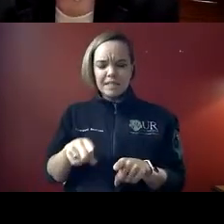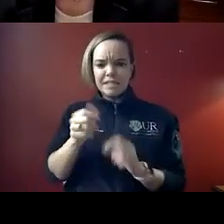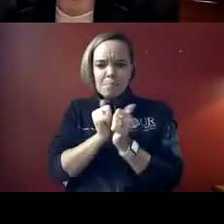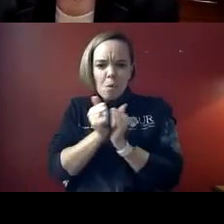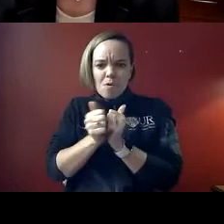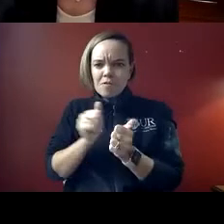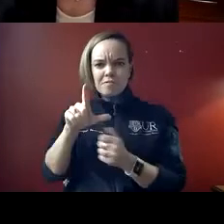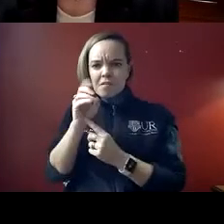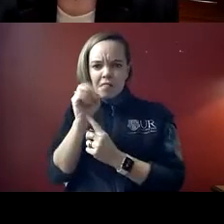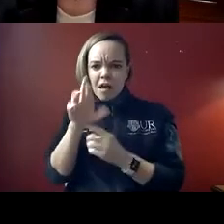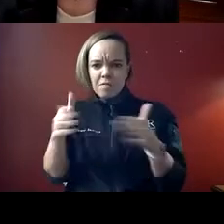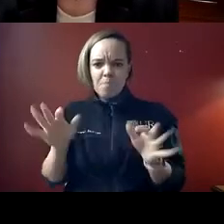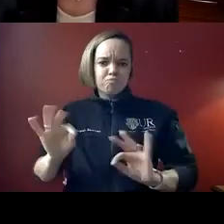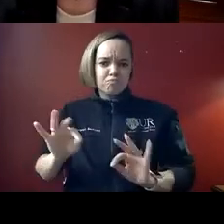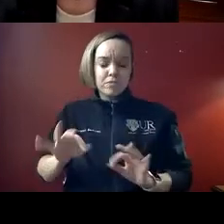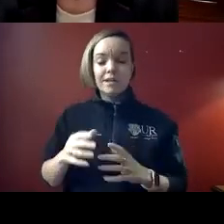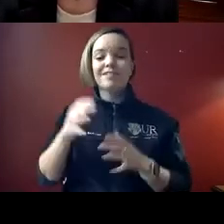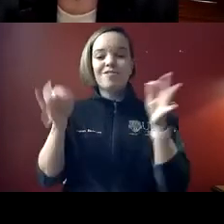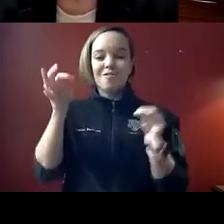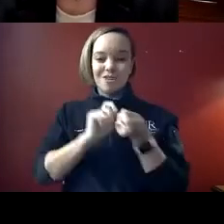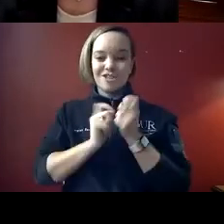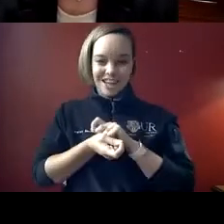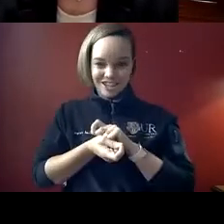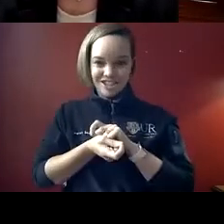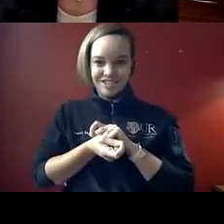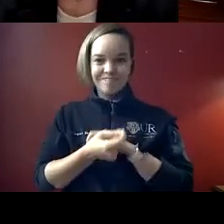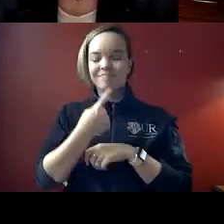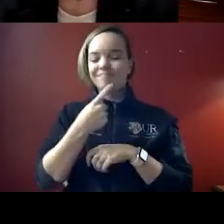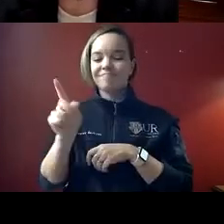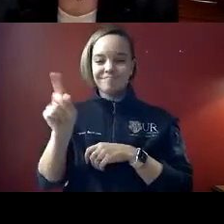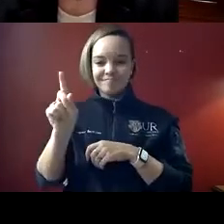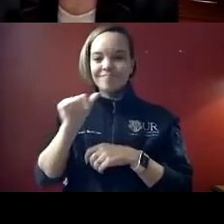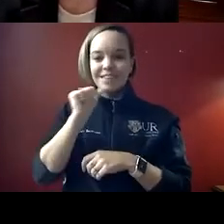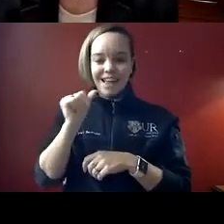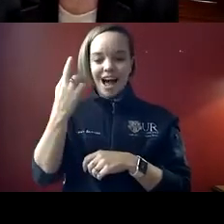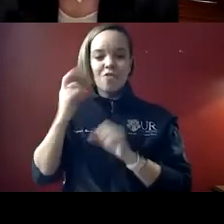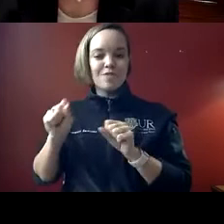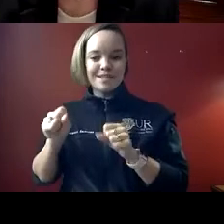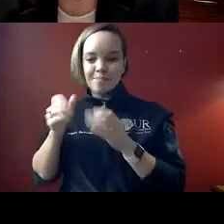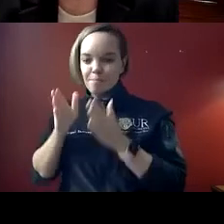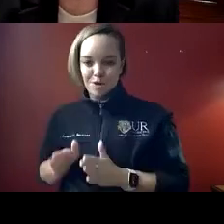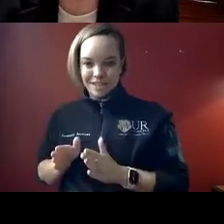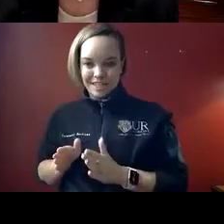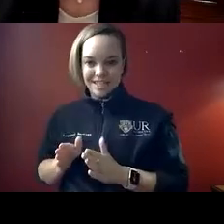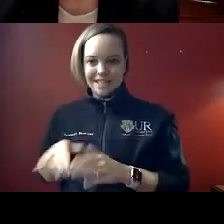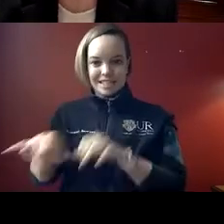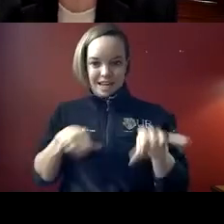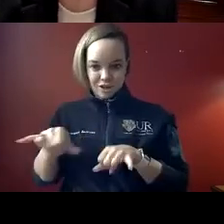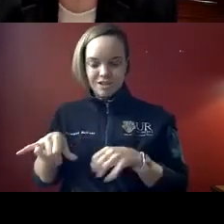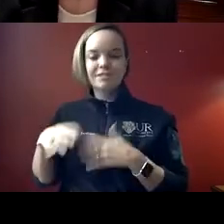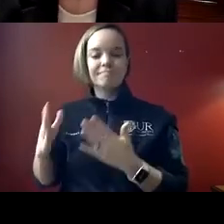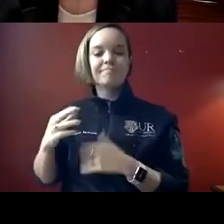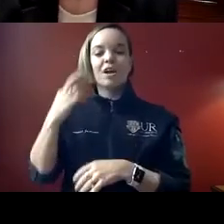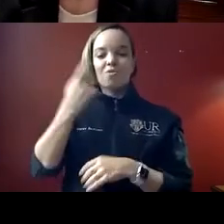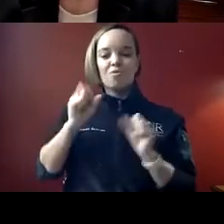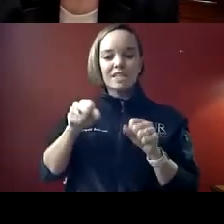court changed it and said, it's not a reasonable person standard. It's what a reasonable woman would